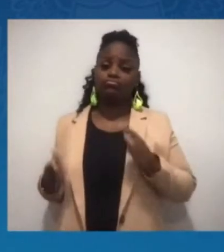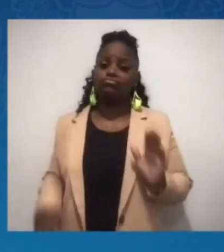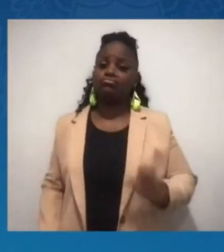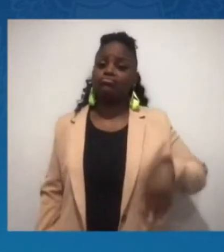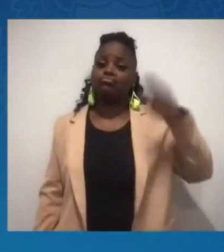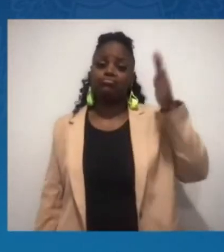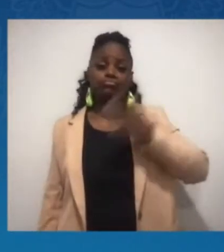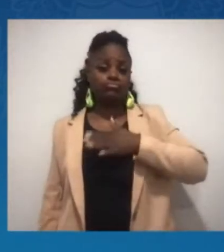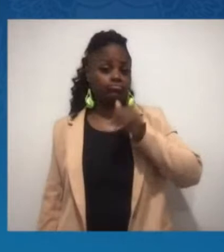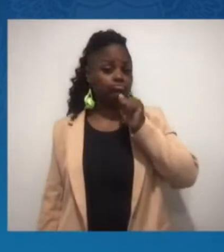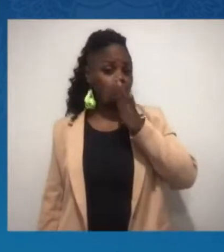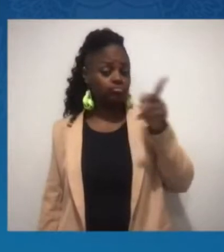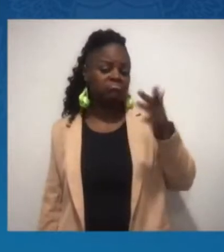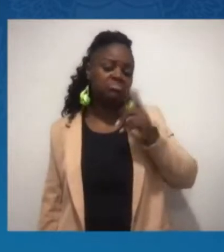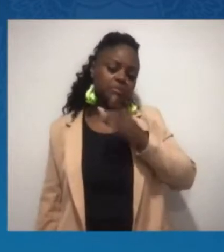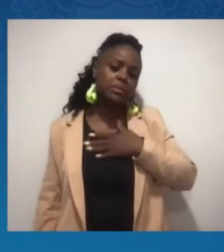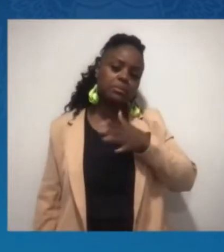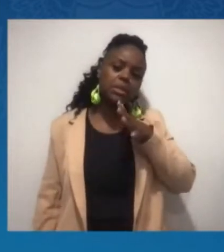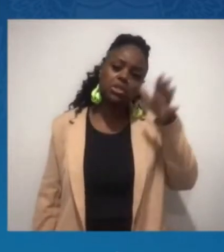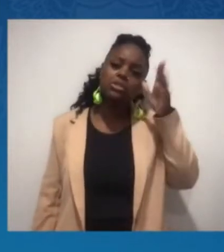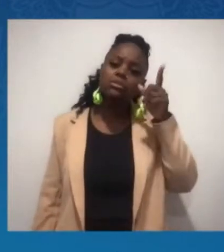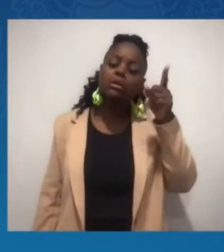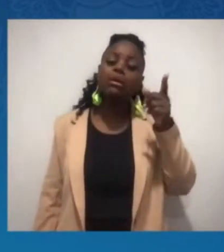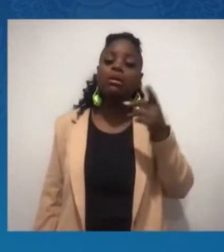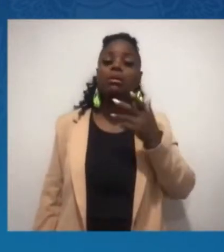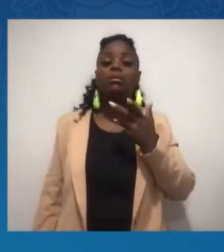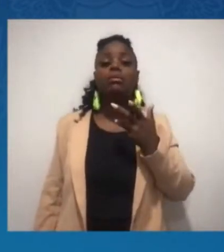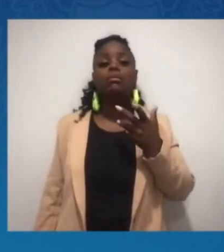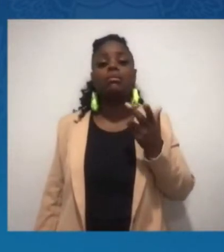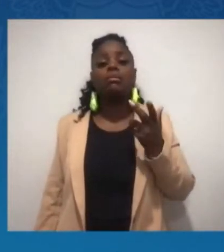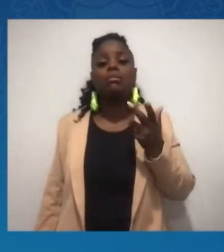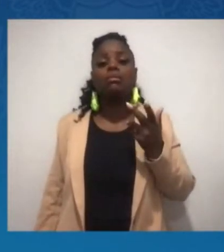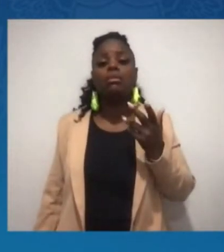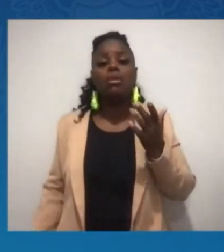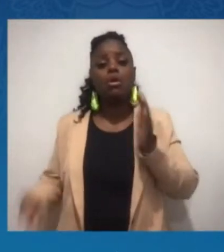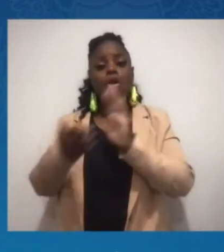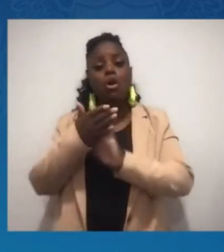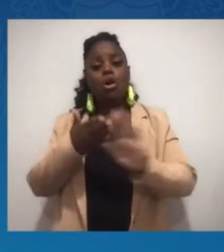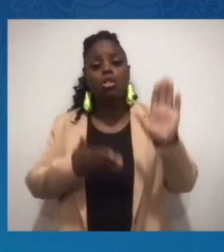who were students at UC Berkeley in the 60s.